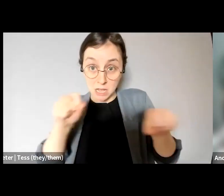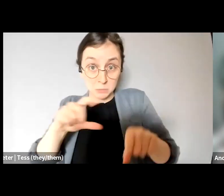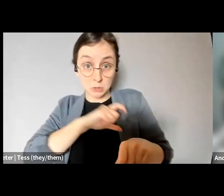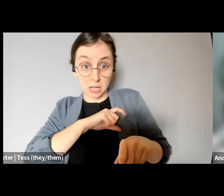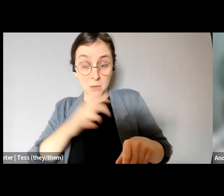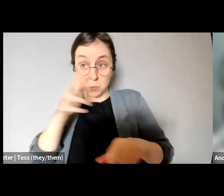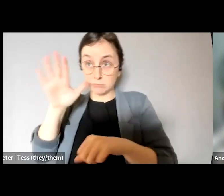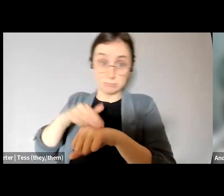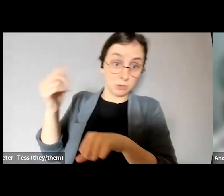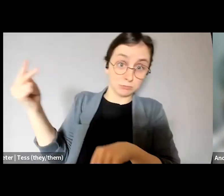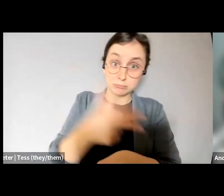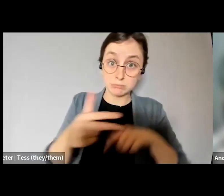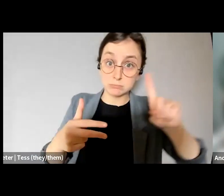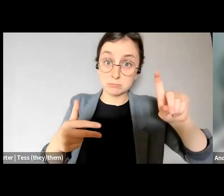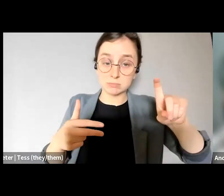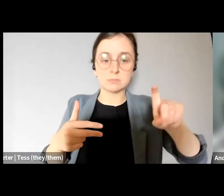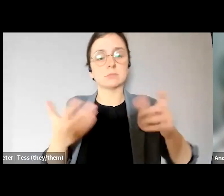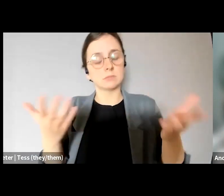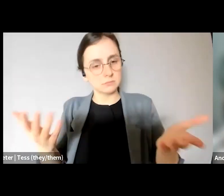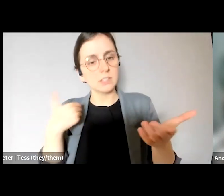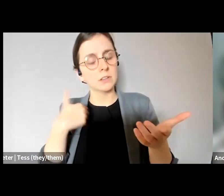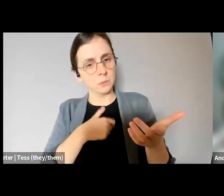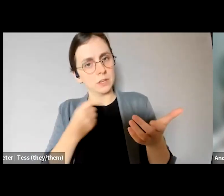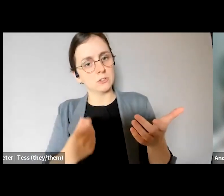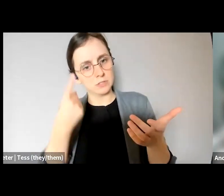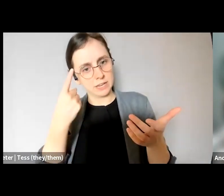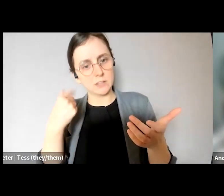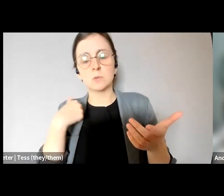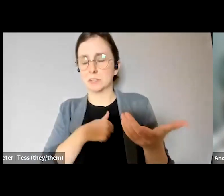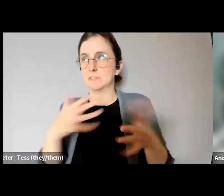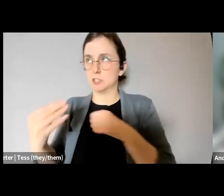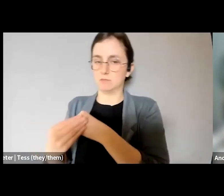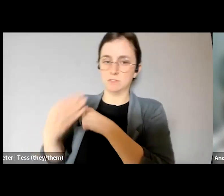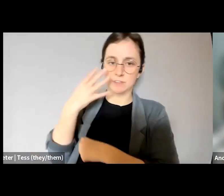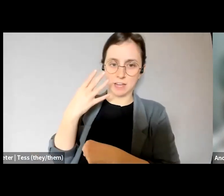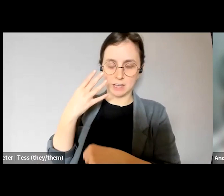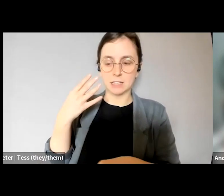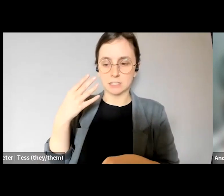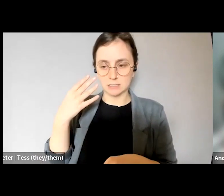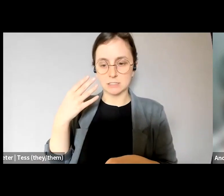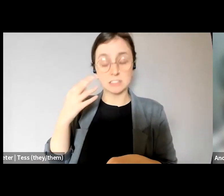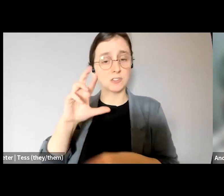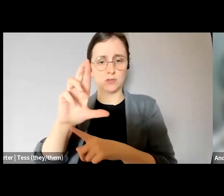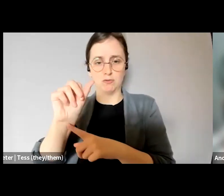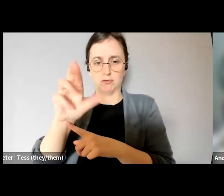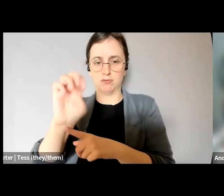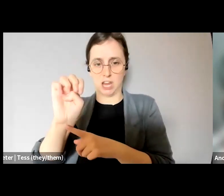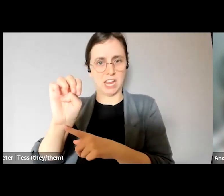point? And even though we understand or we've been advised that it's the rare instance in